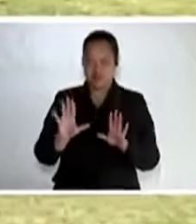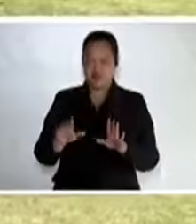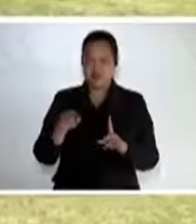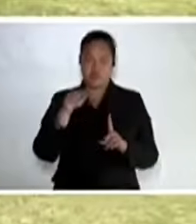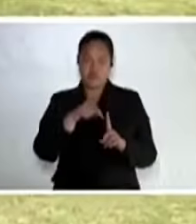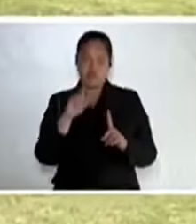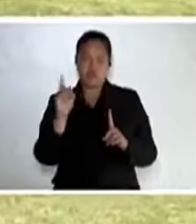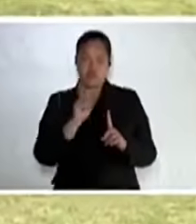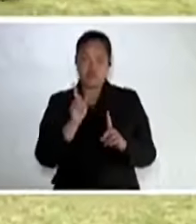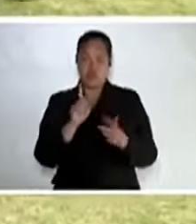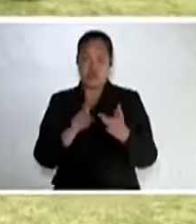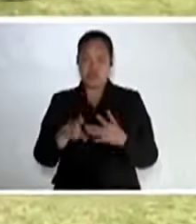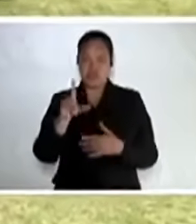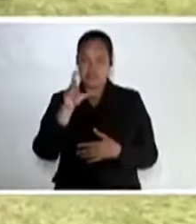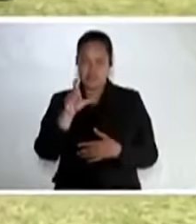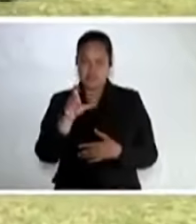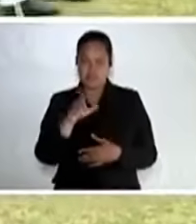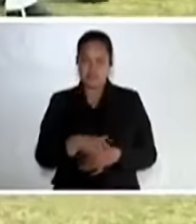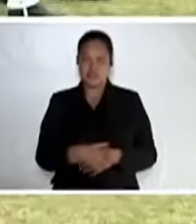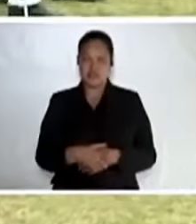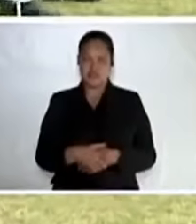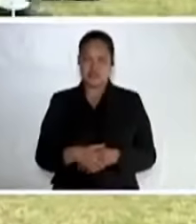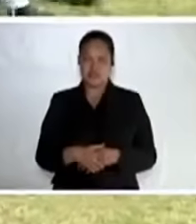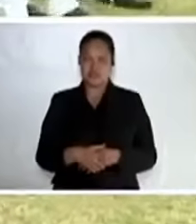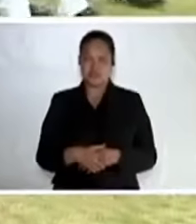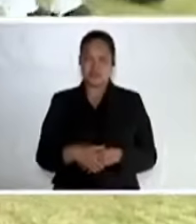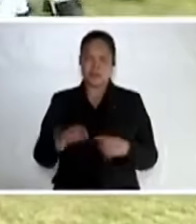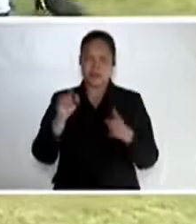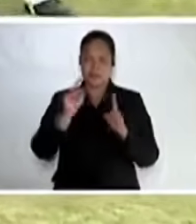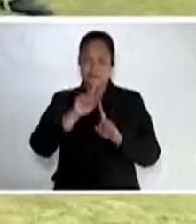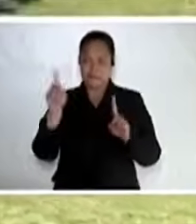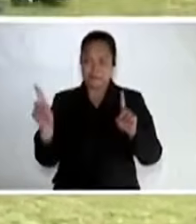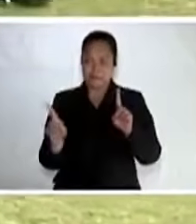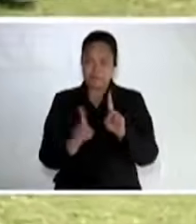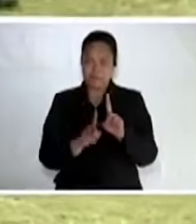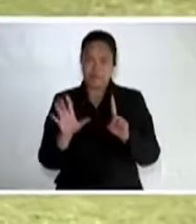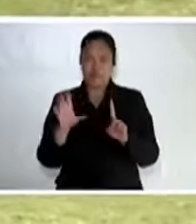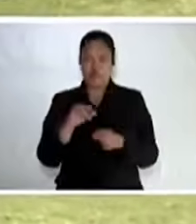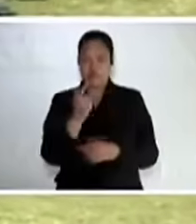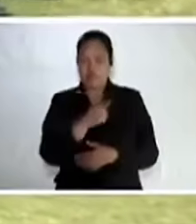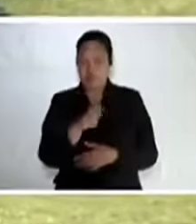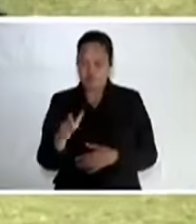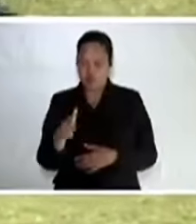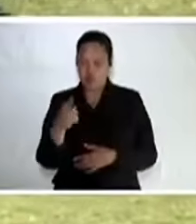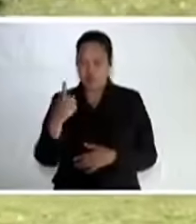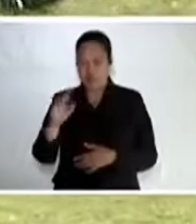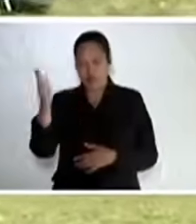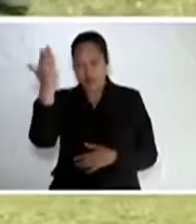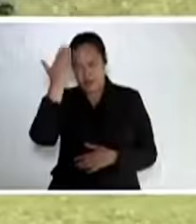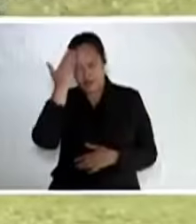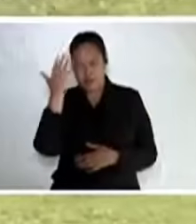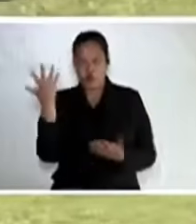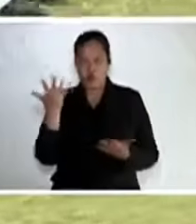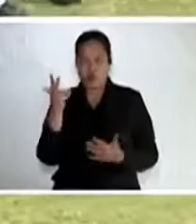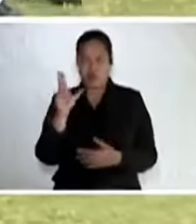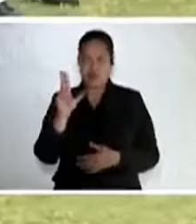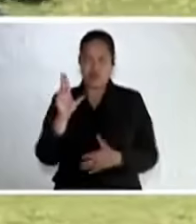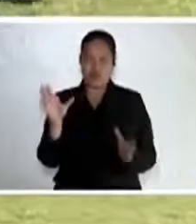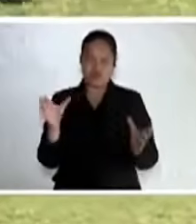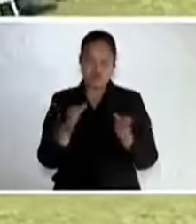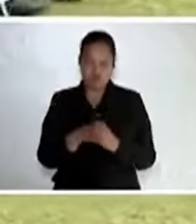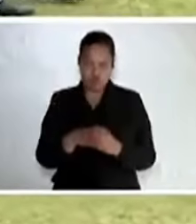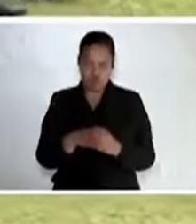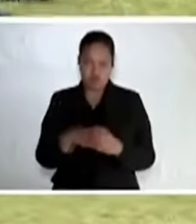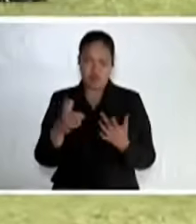detachment 2IC is Lieutenant Betani Tuyova from Levuka in Lakemba in the Lau group. As